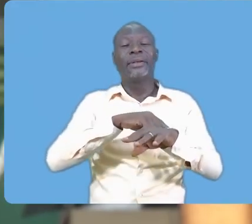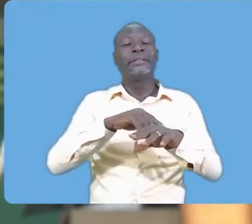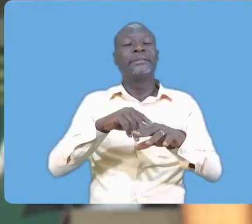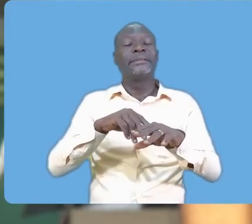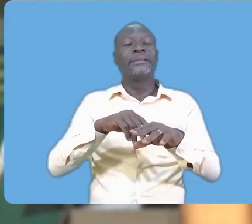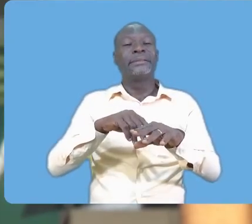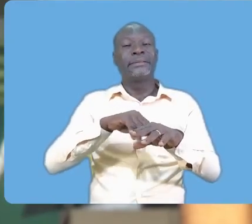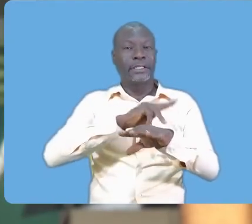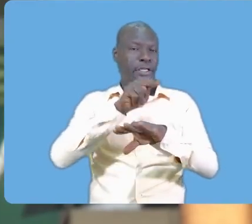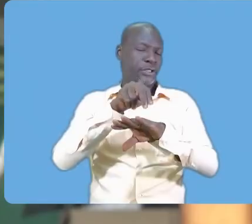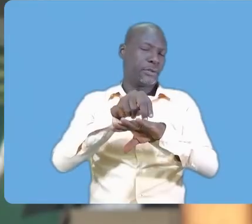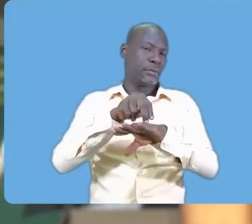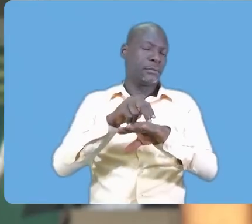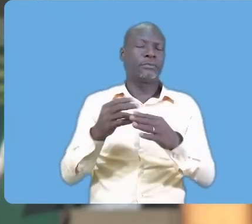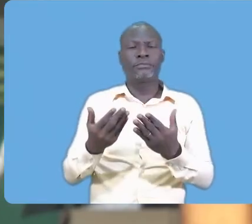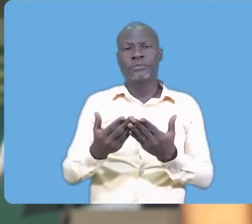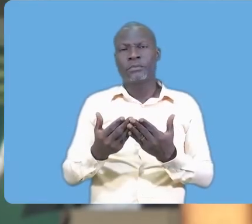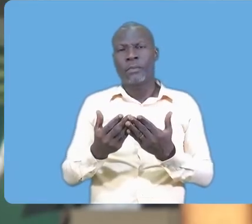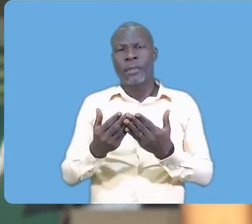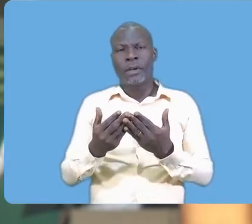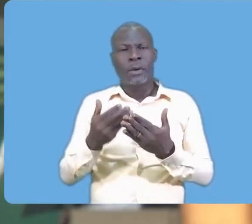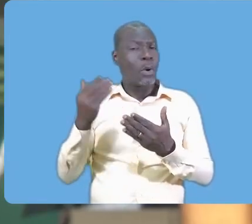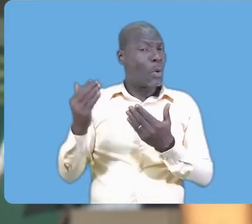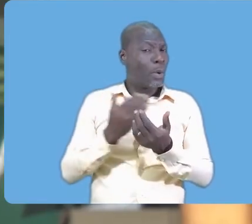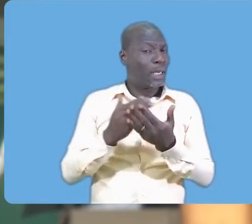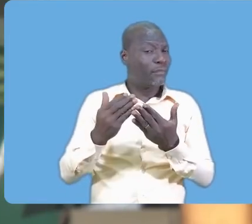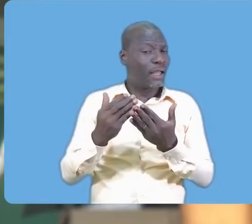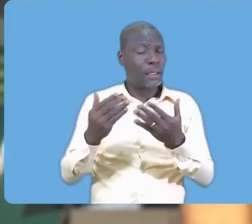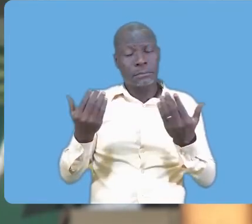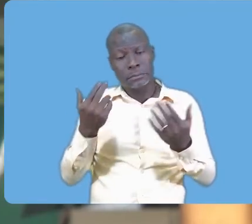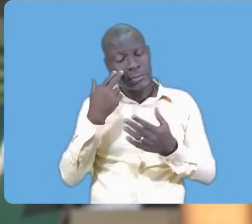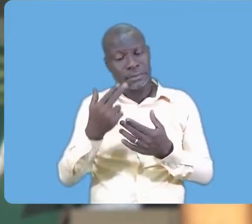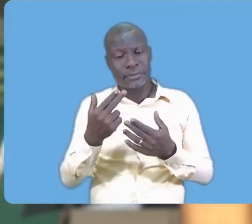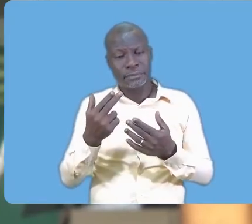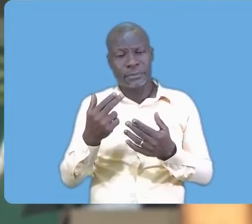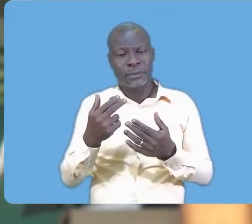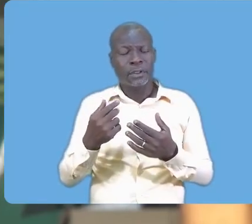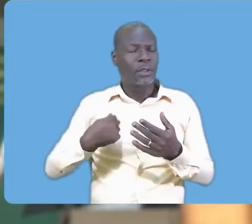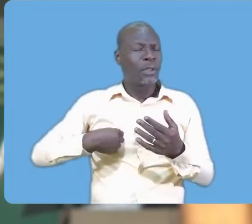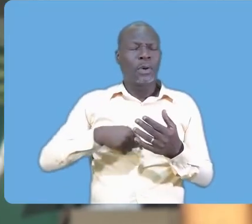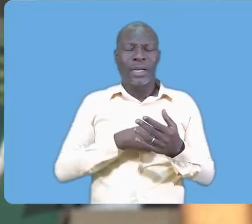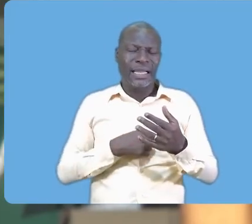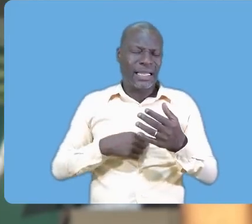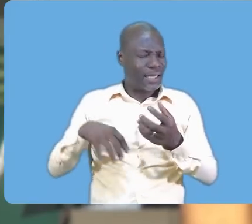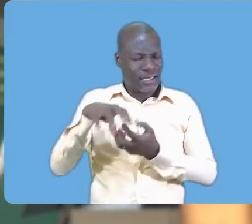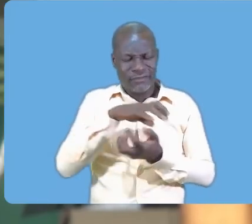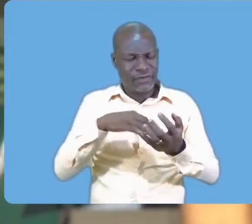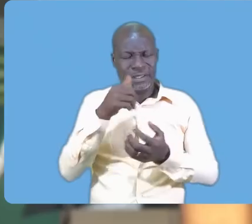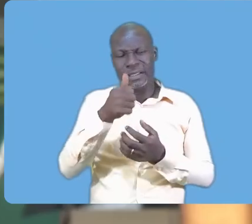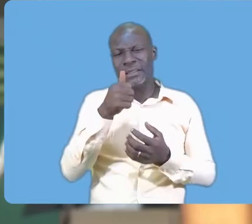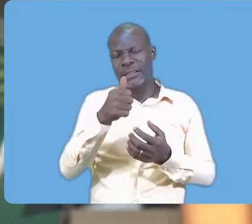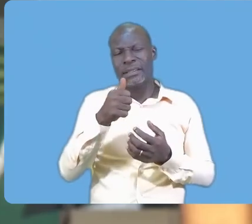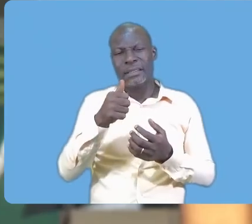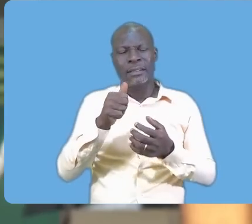no enti ye mpese ka no kure e de kire ye ho ene ye daada ye ho ana